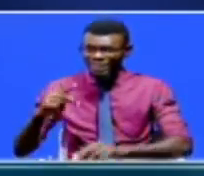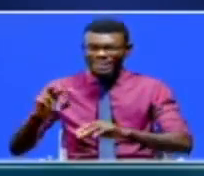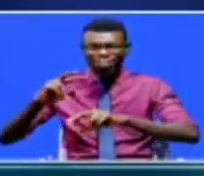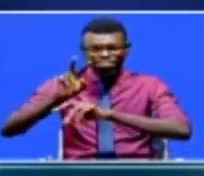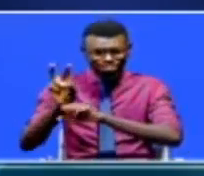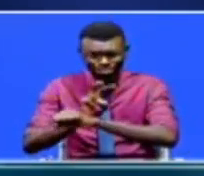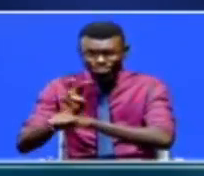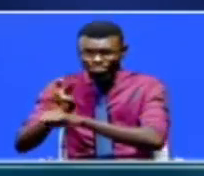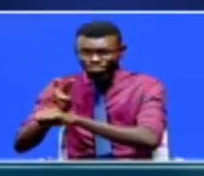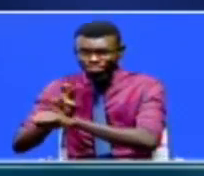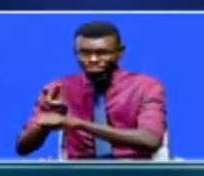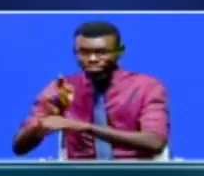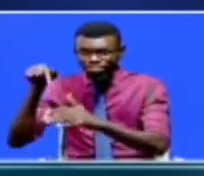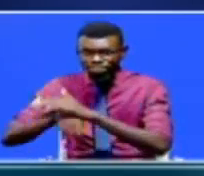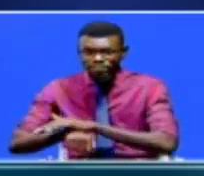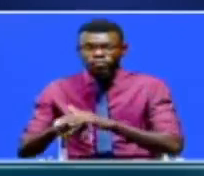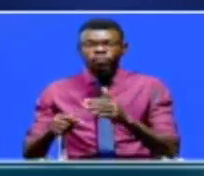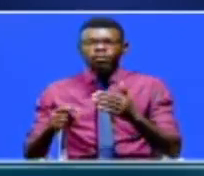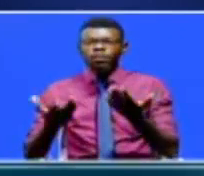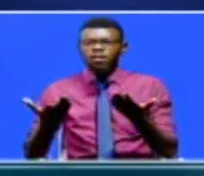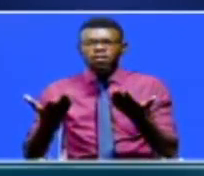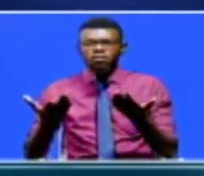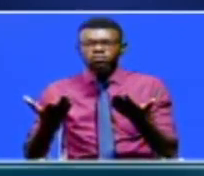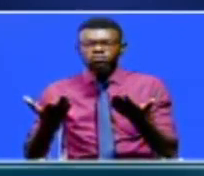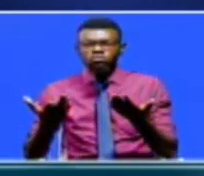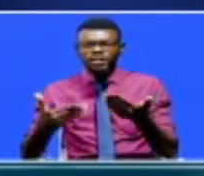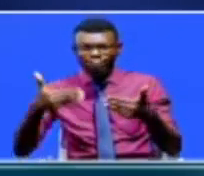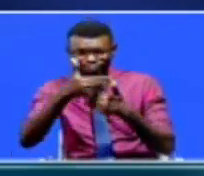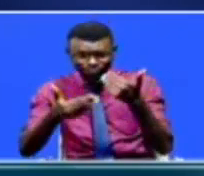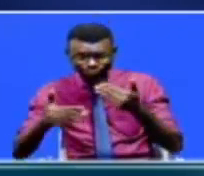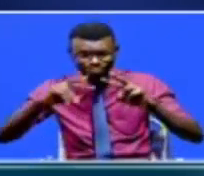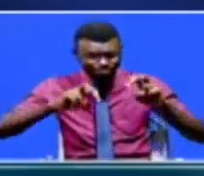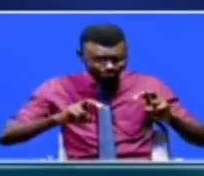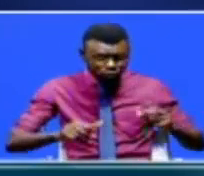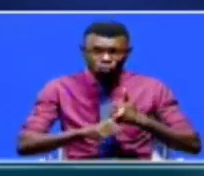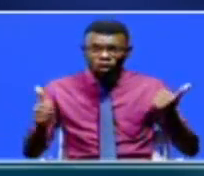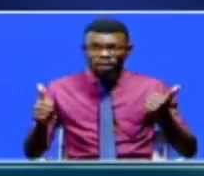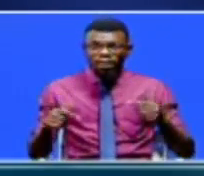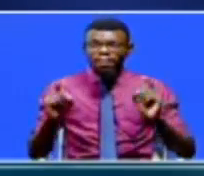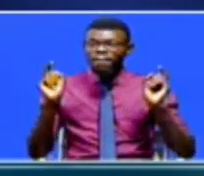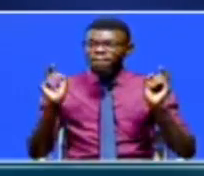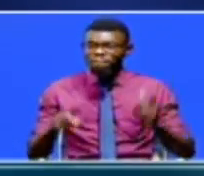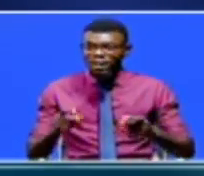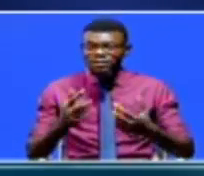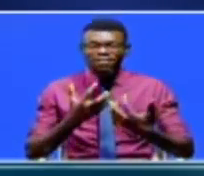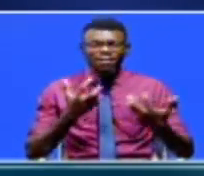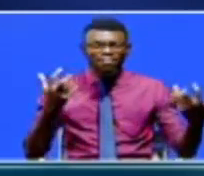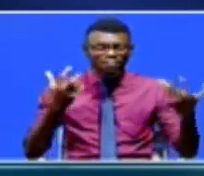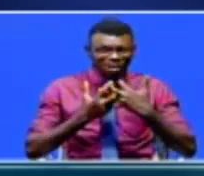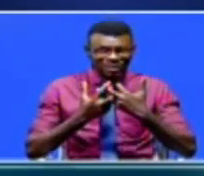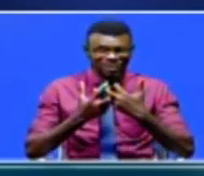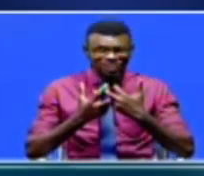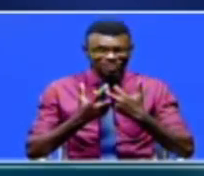inspection and scrutiny of your premises to see that it meets the guidelines